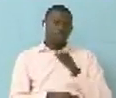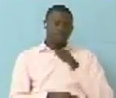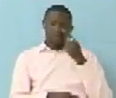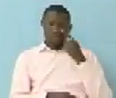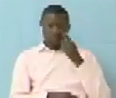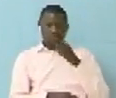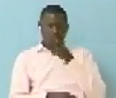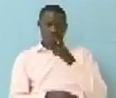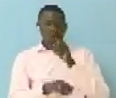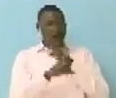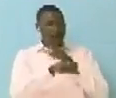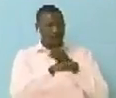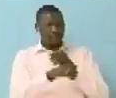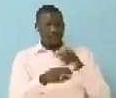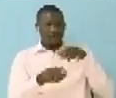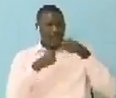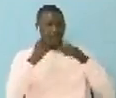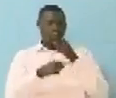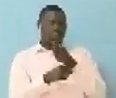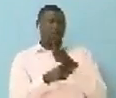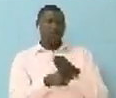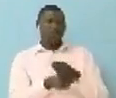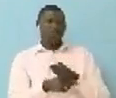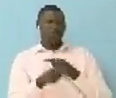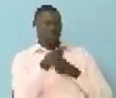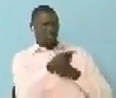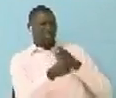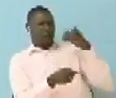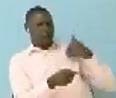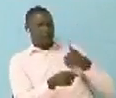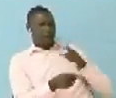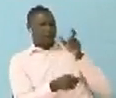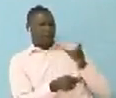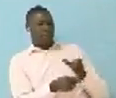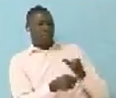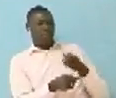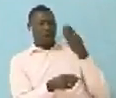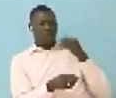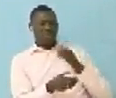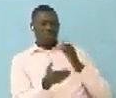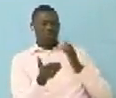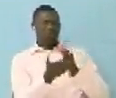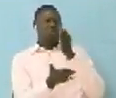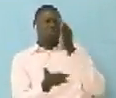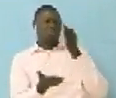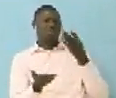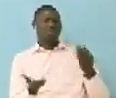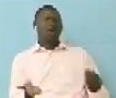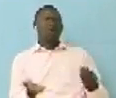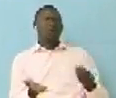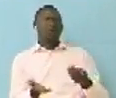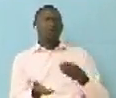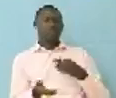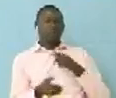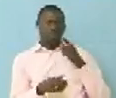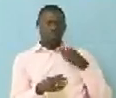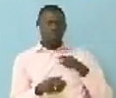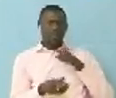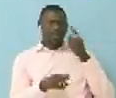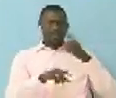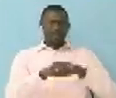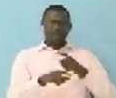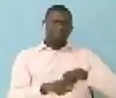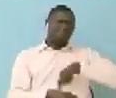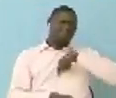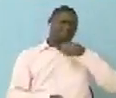Ya mari wala le. So this kind of people, how could they be trusted? Yimmo fo so ni musili la nyadi le. And he was also already aggrieved. Andu ya